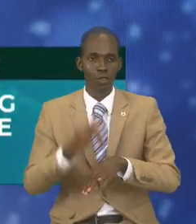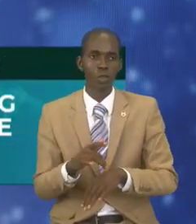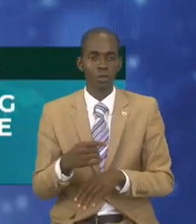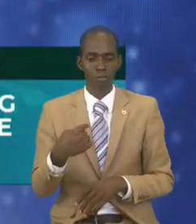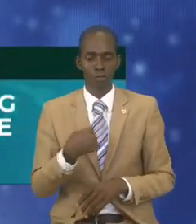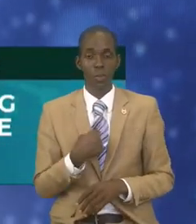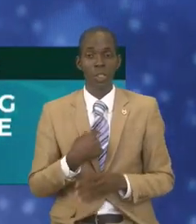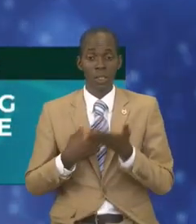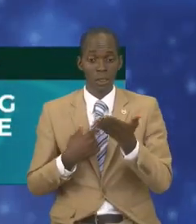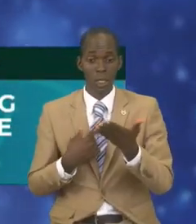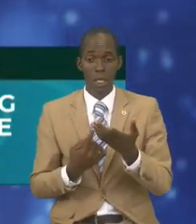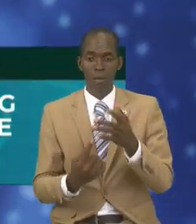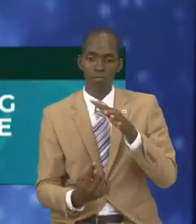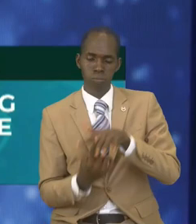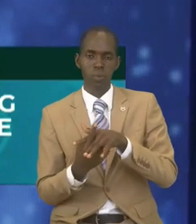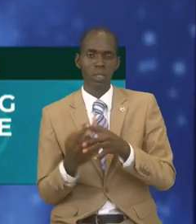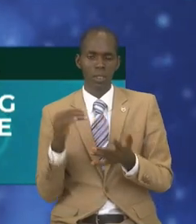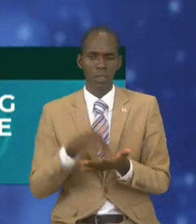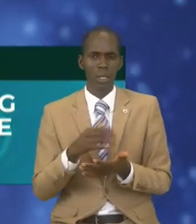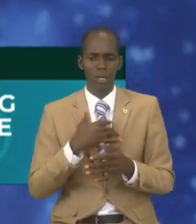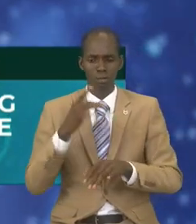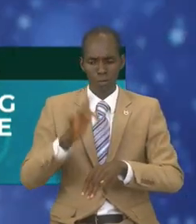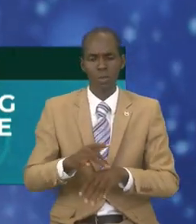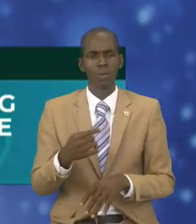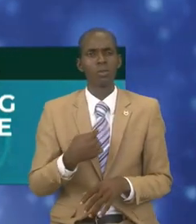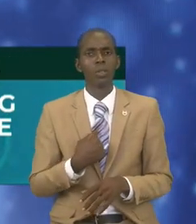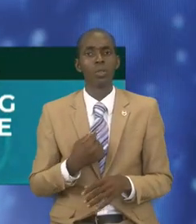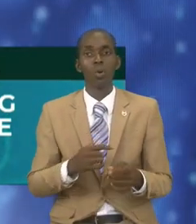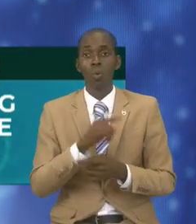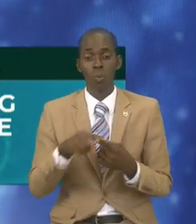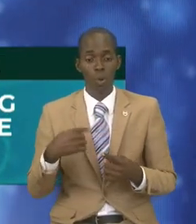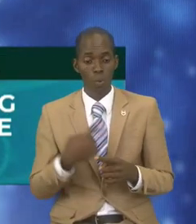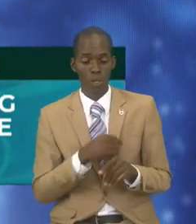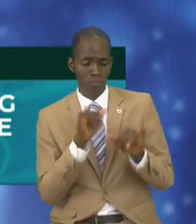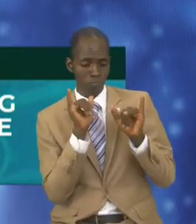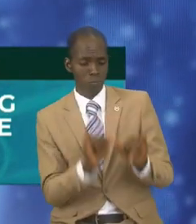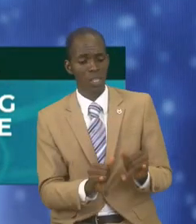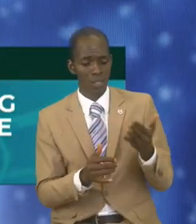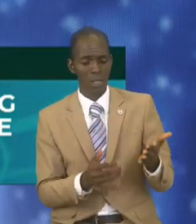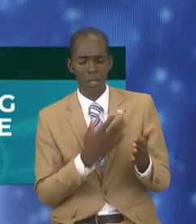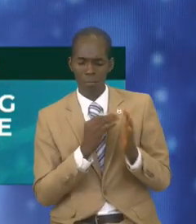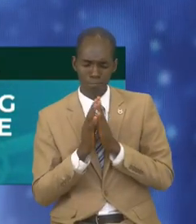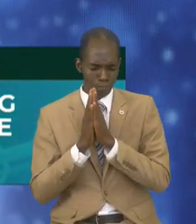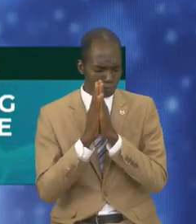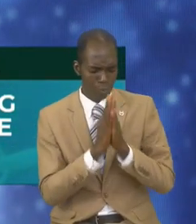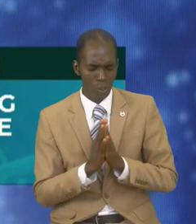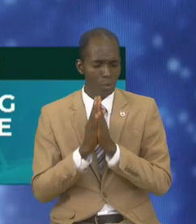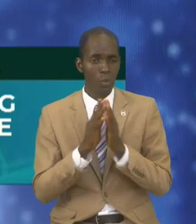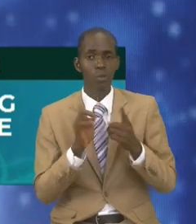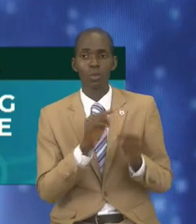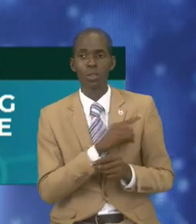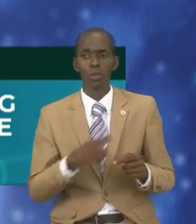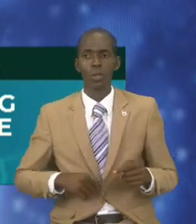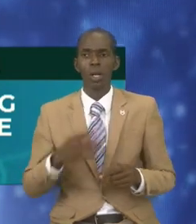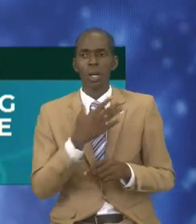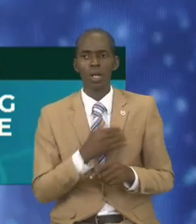They came again and touched me. When you stay there and you pray to the Lord and you have confident